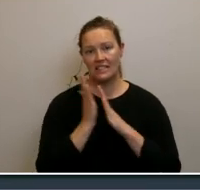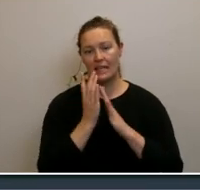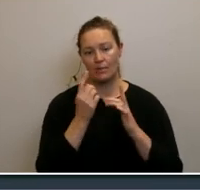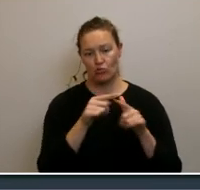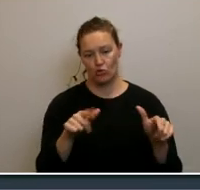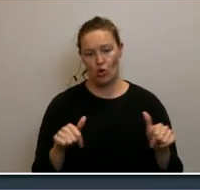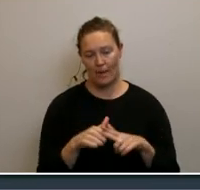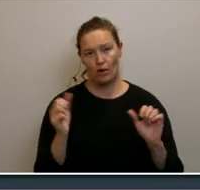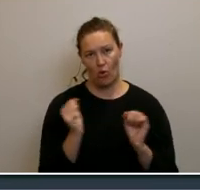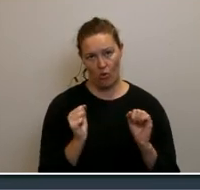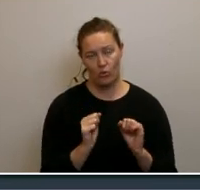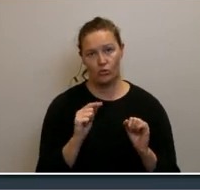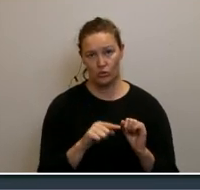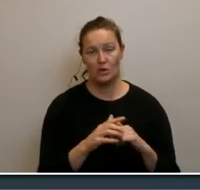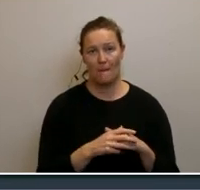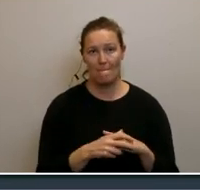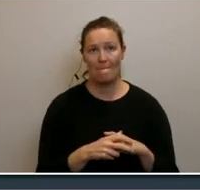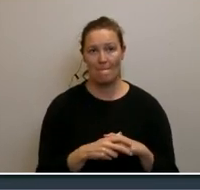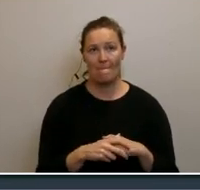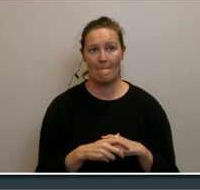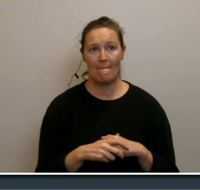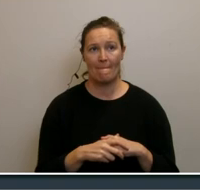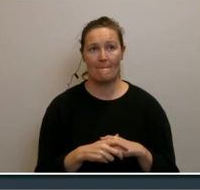cold, and that has that